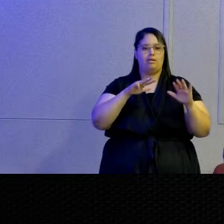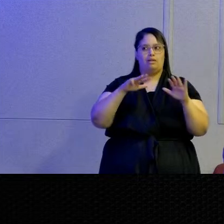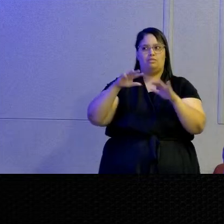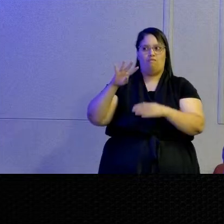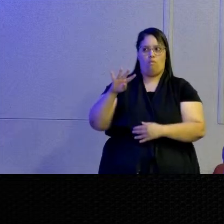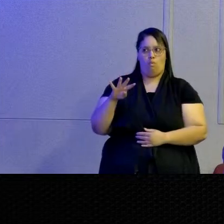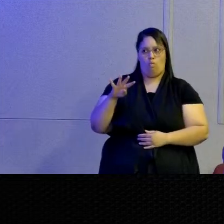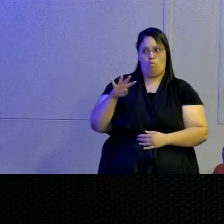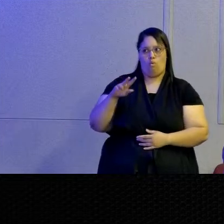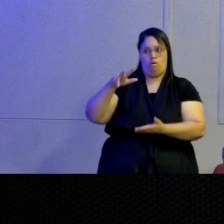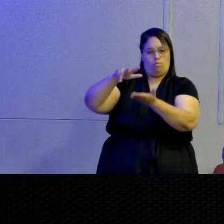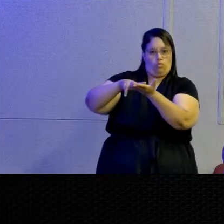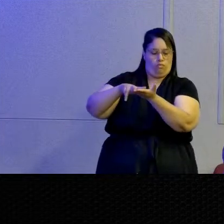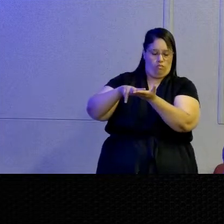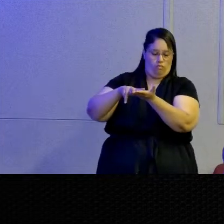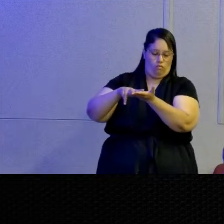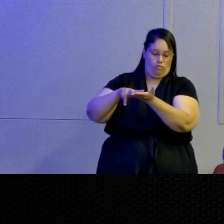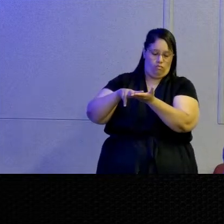1994.